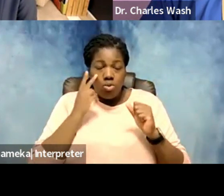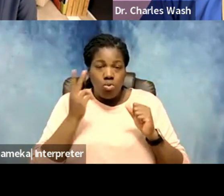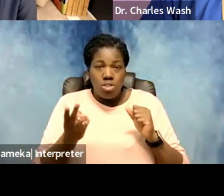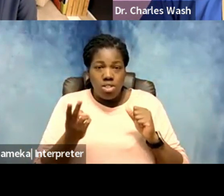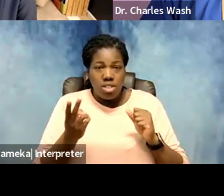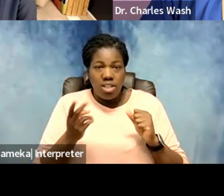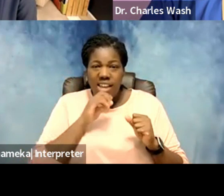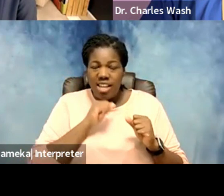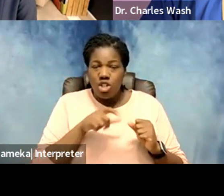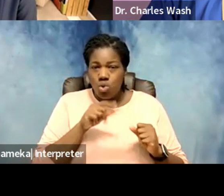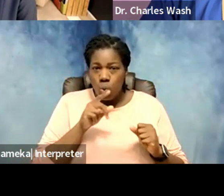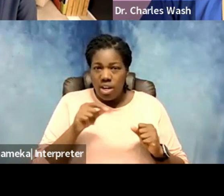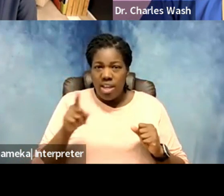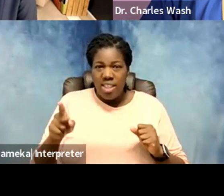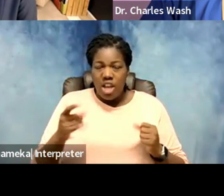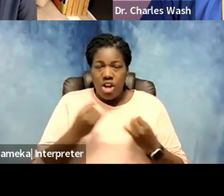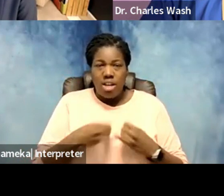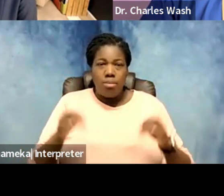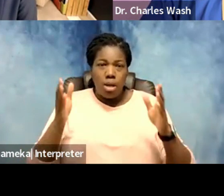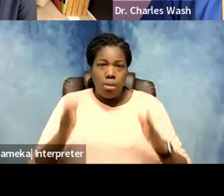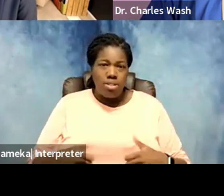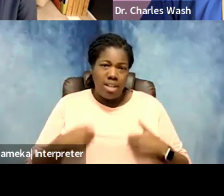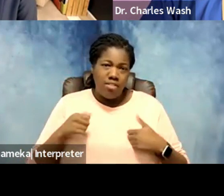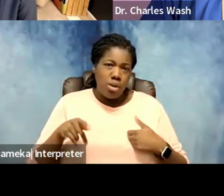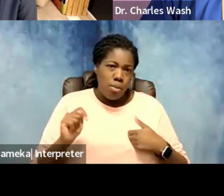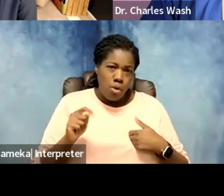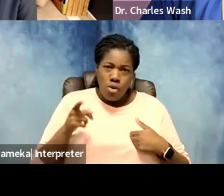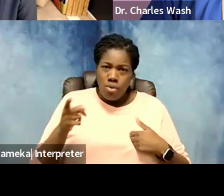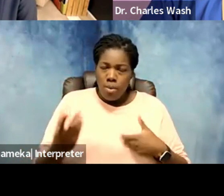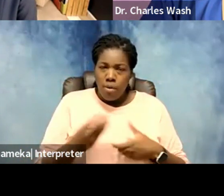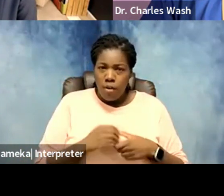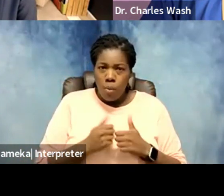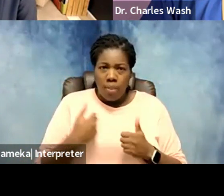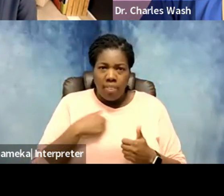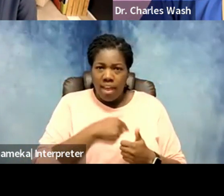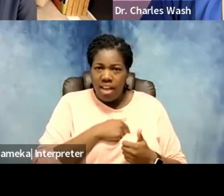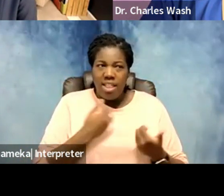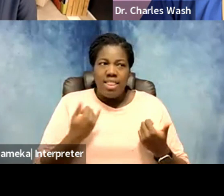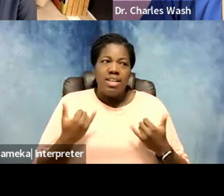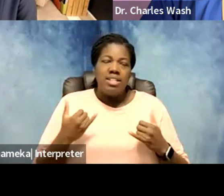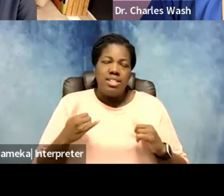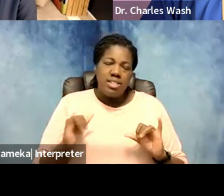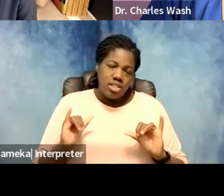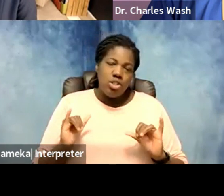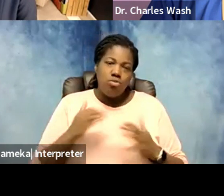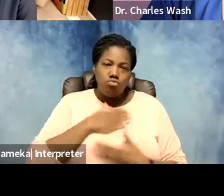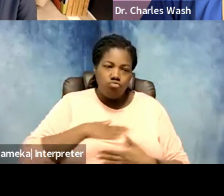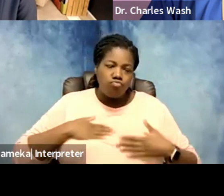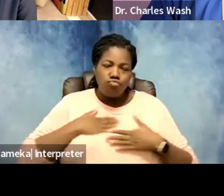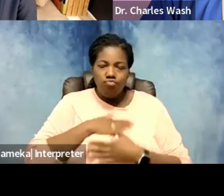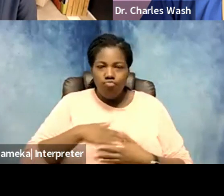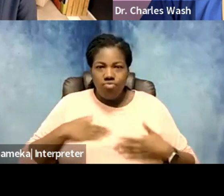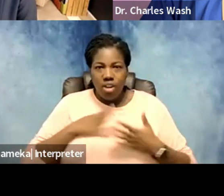you know, they're 20 and they're functioning as an independent person and they're living in apartments, even though they've been involved with us, they're still able to sit back